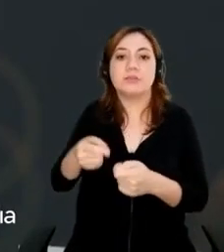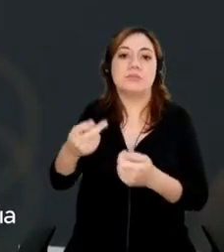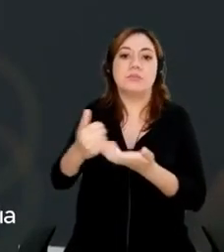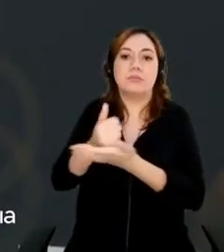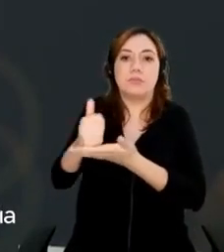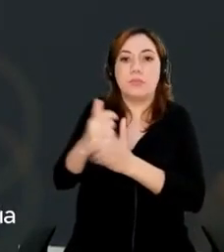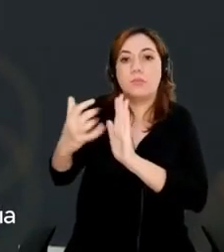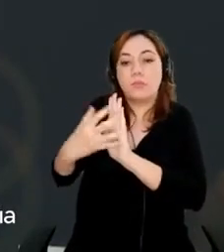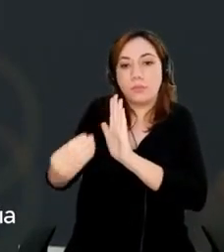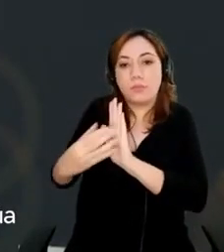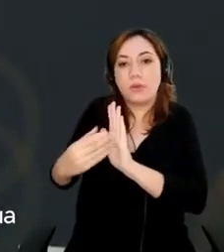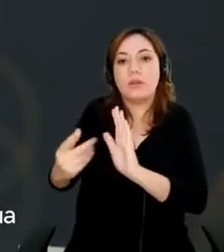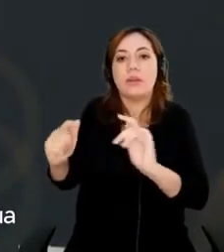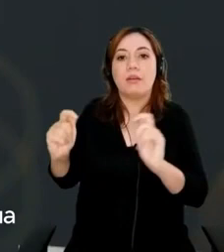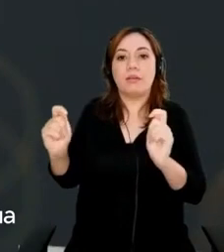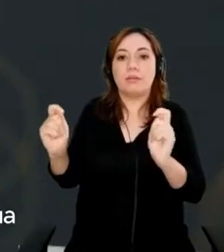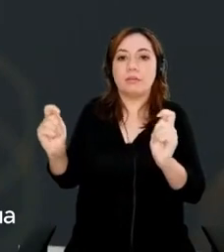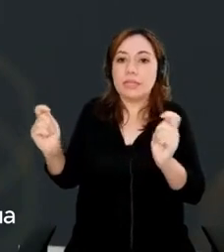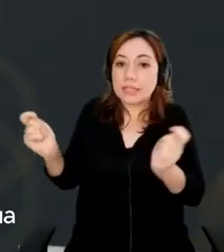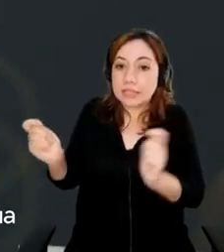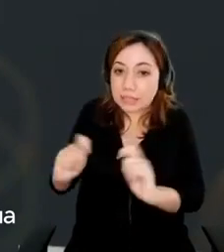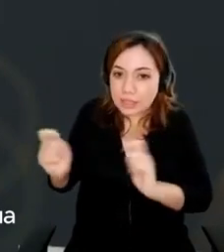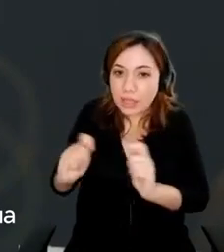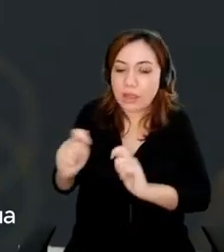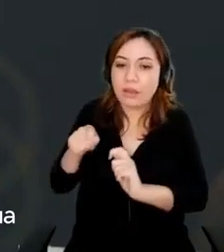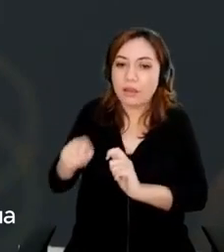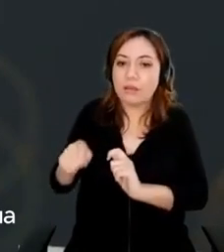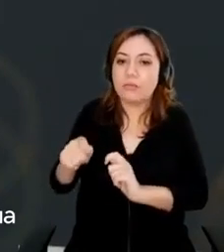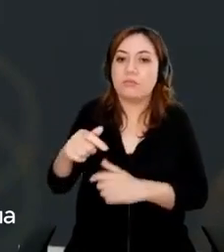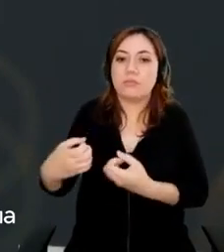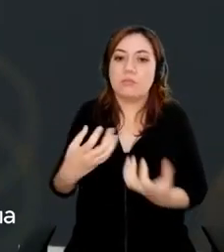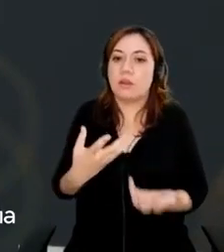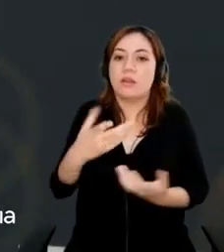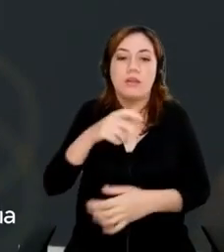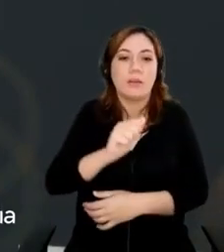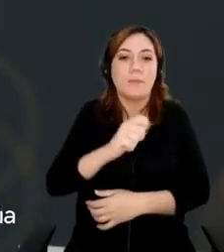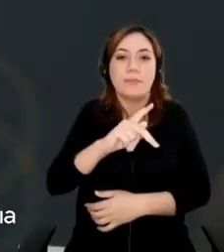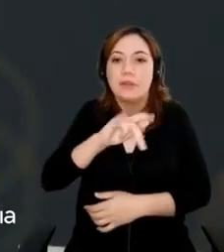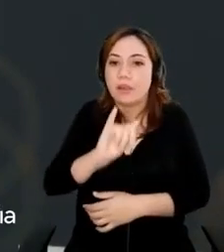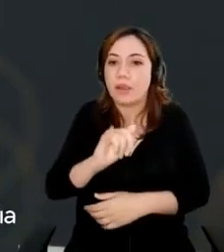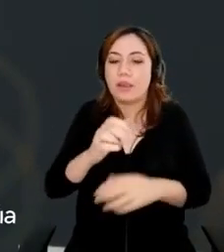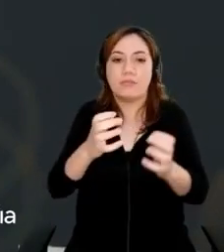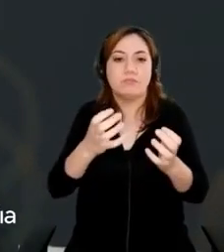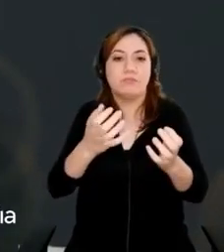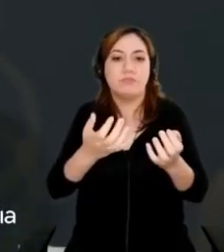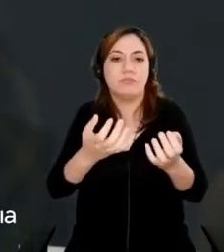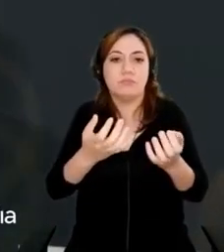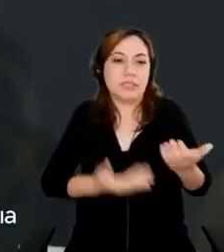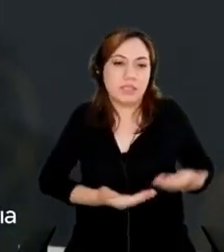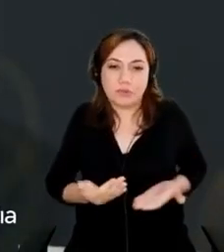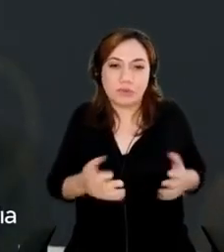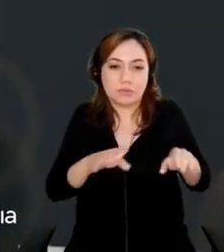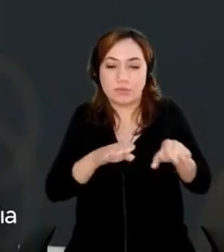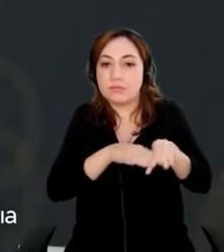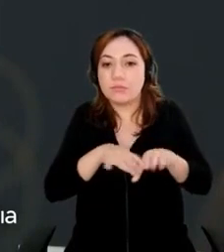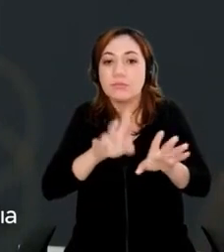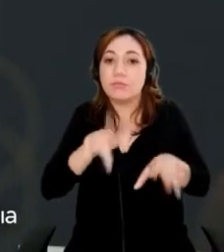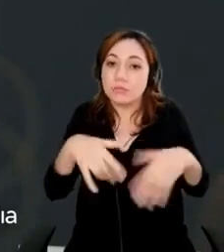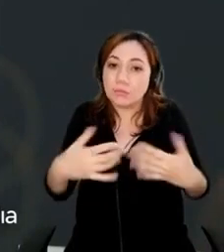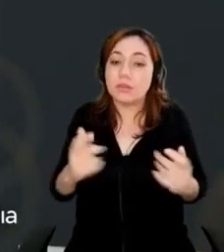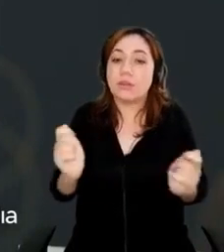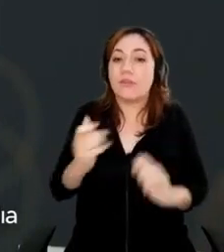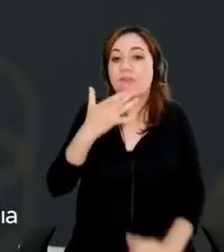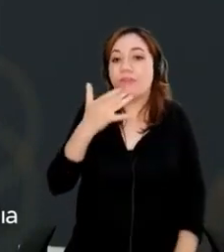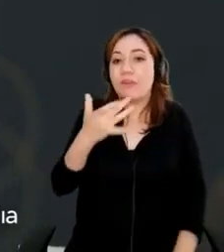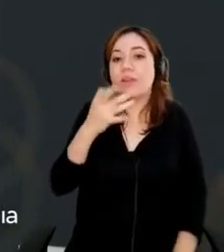a common API, a common set of services, so that it's easy to try out those experiments, and then if